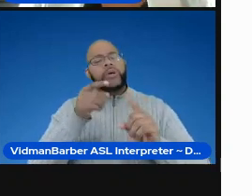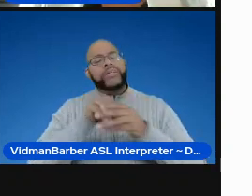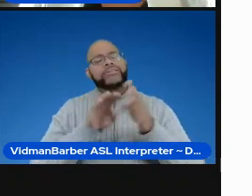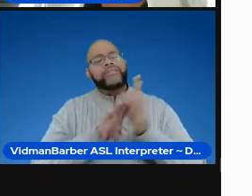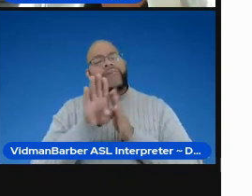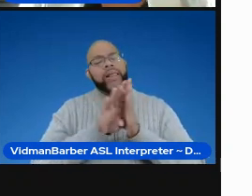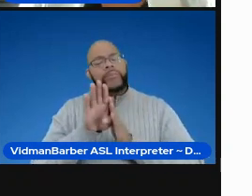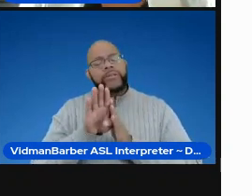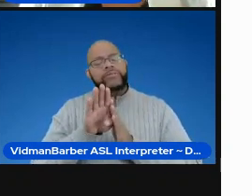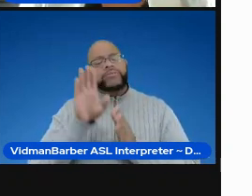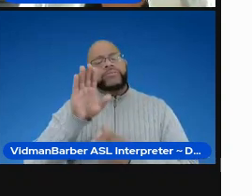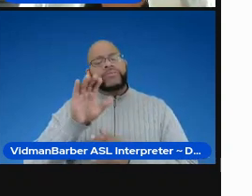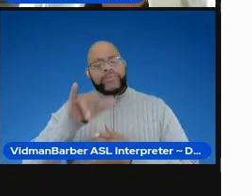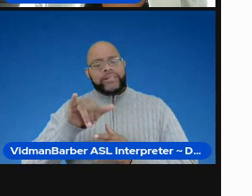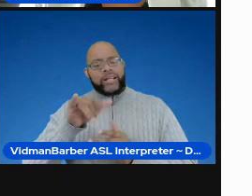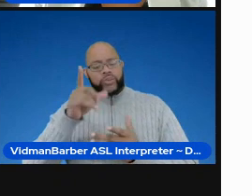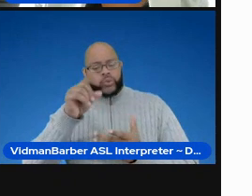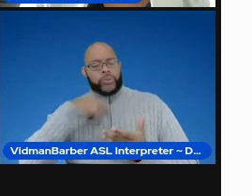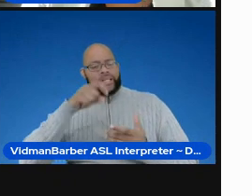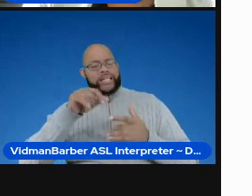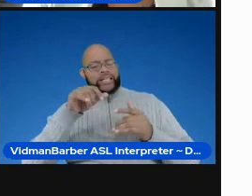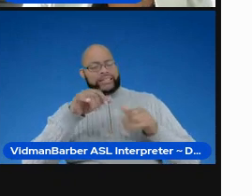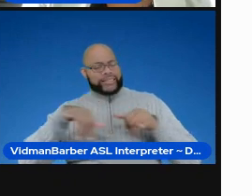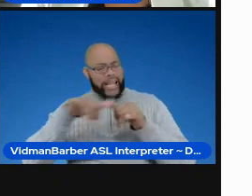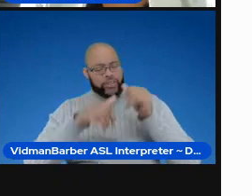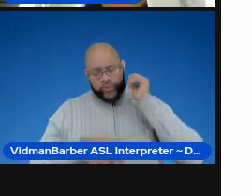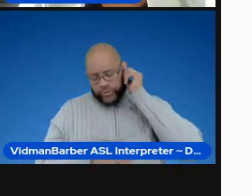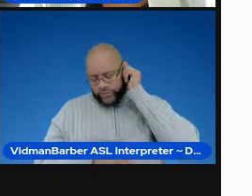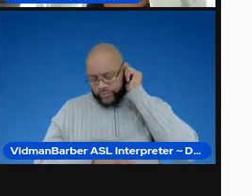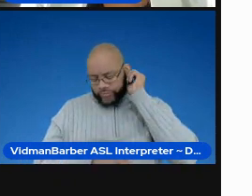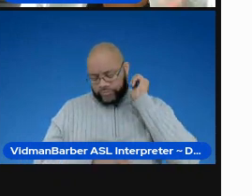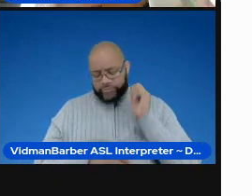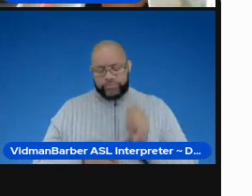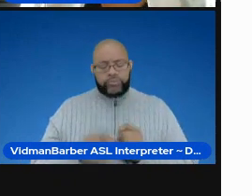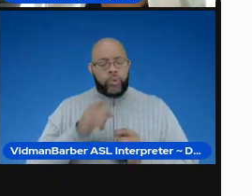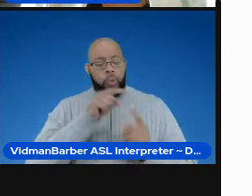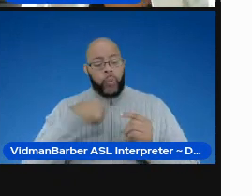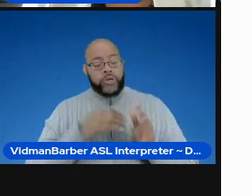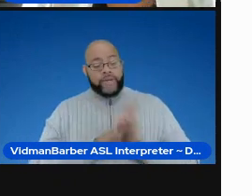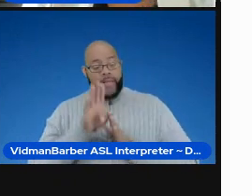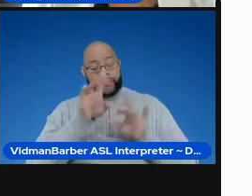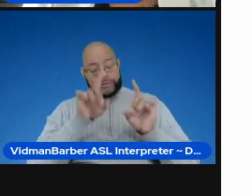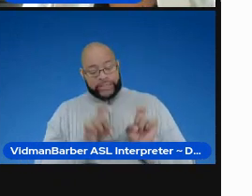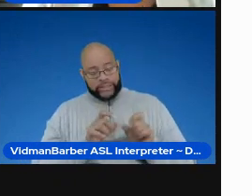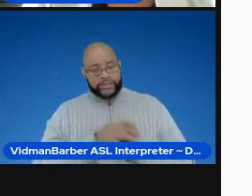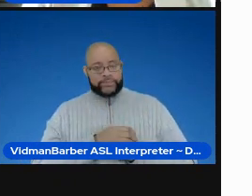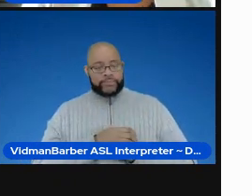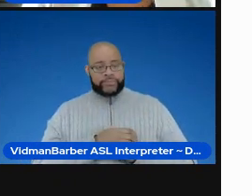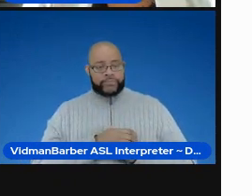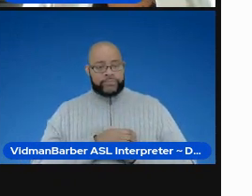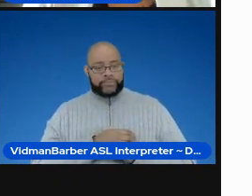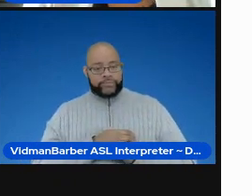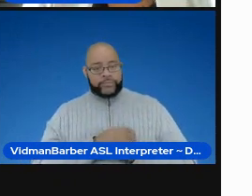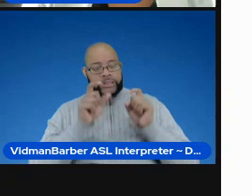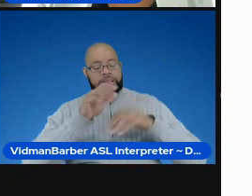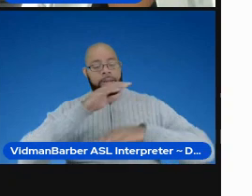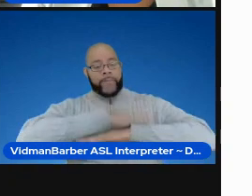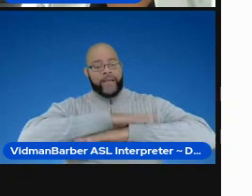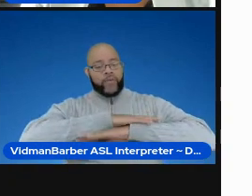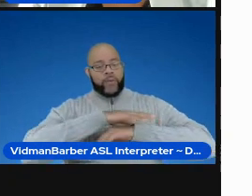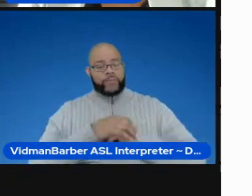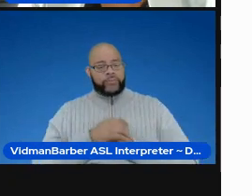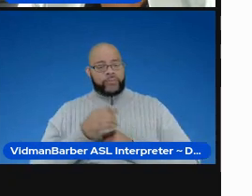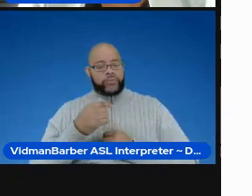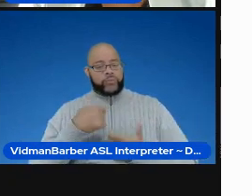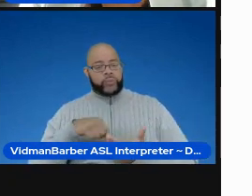developing diagnostics do we need standards? So when we develop a testing platform, we